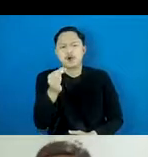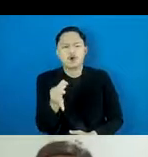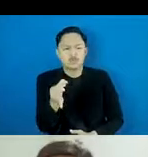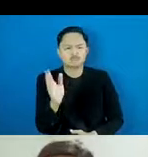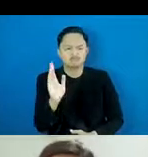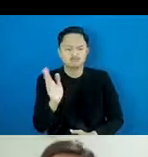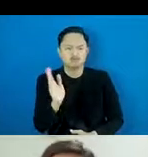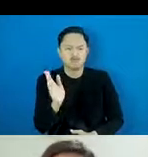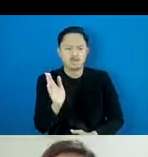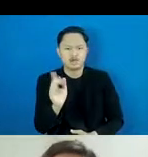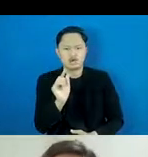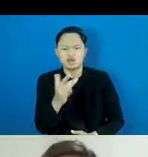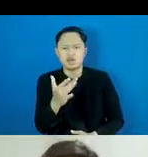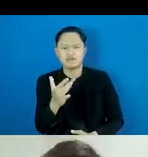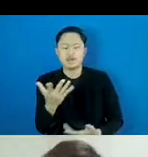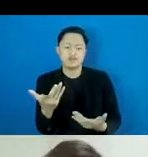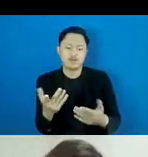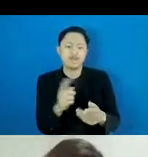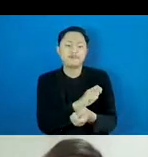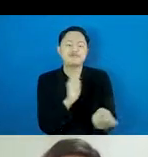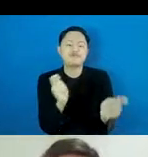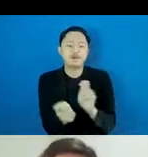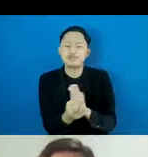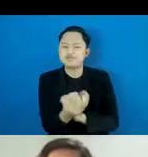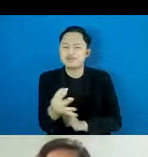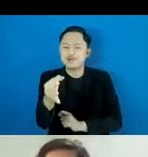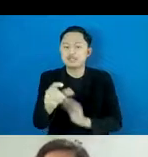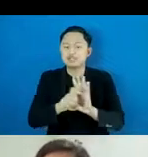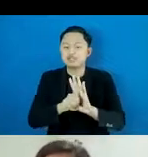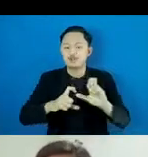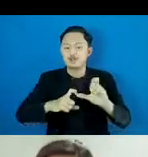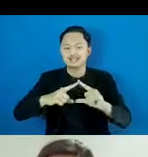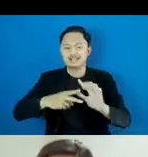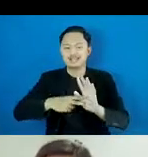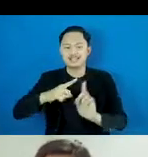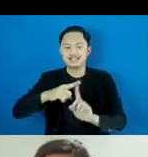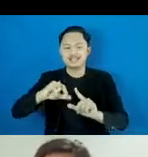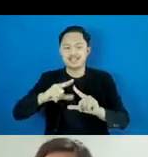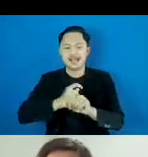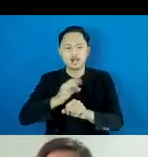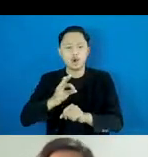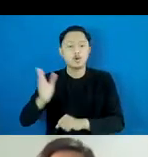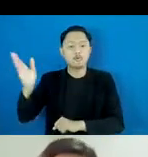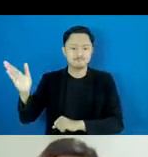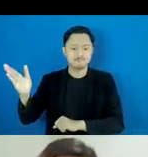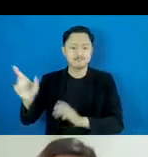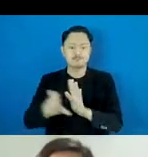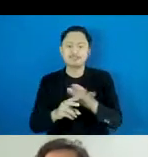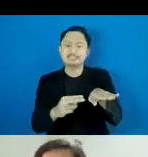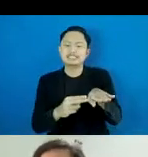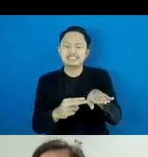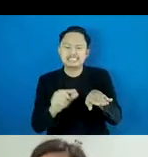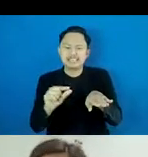the transition in leading cities such as Santiago. So this is the Metbus model. Metbus is one